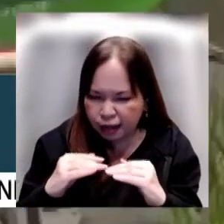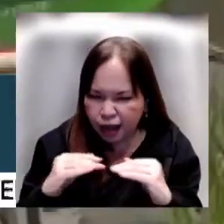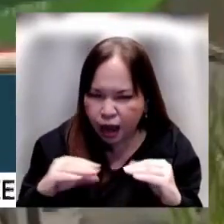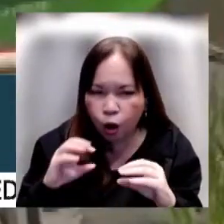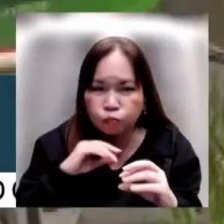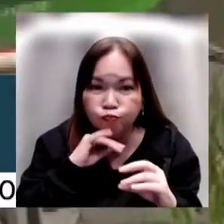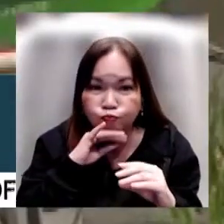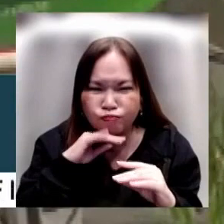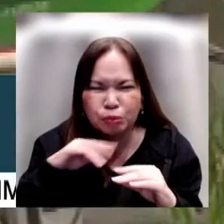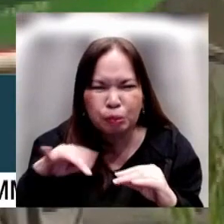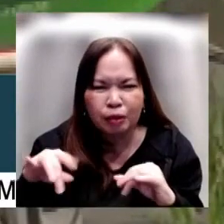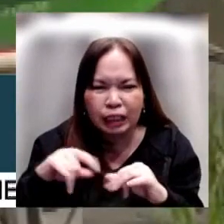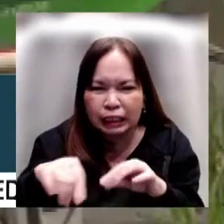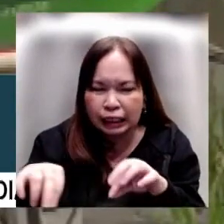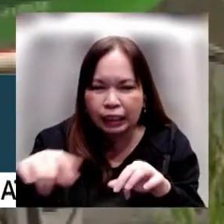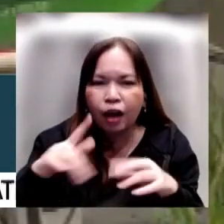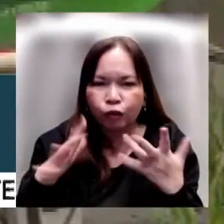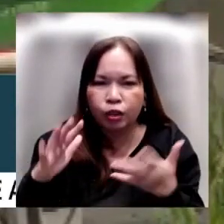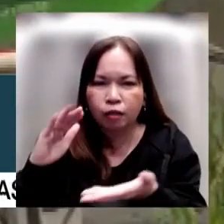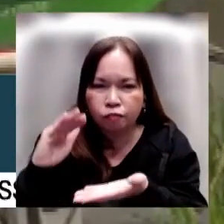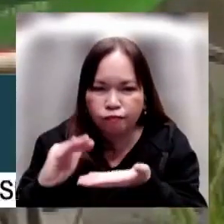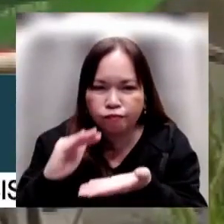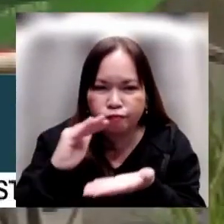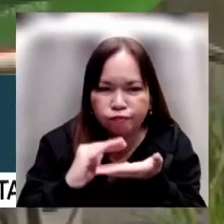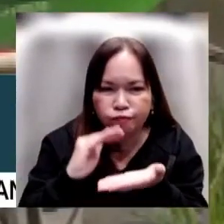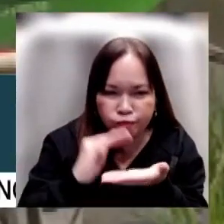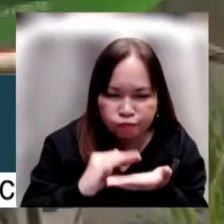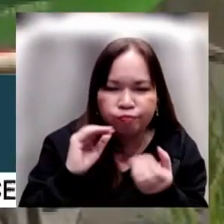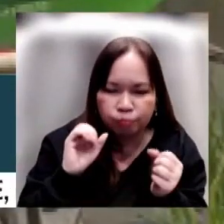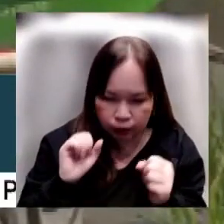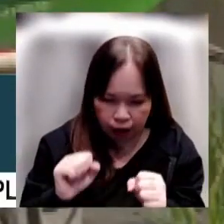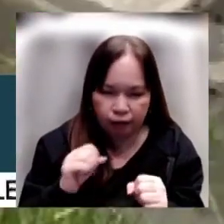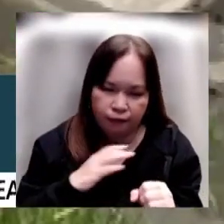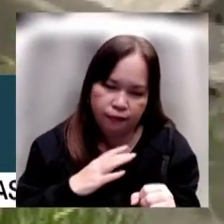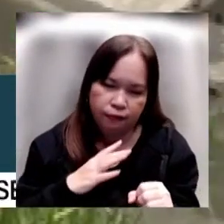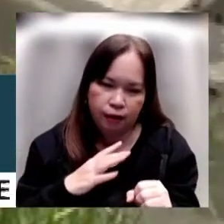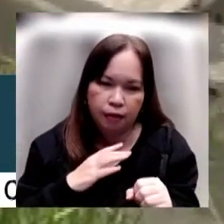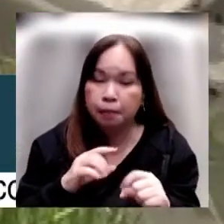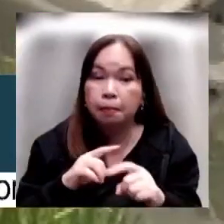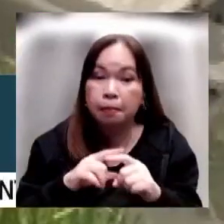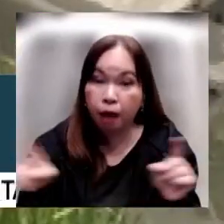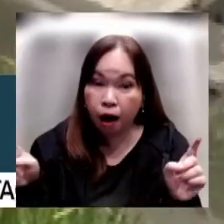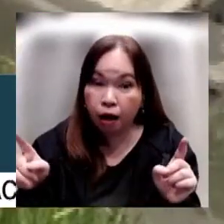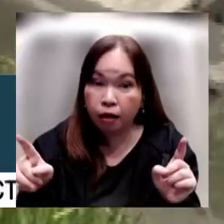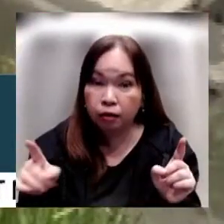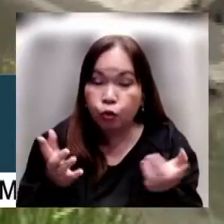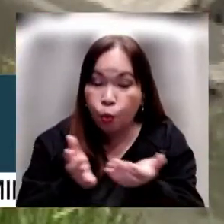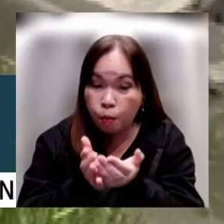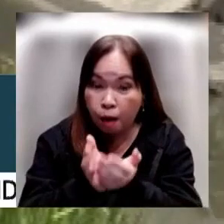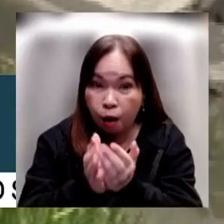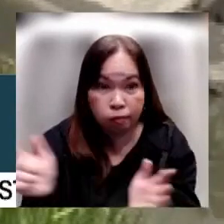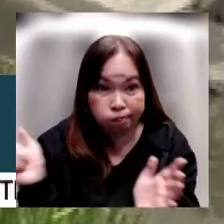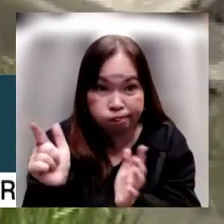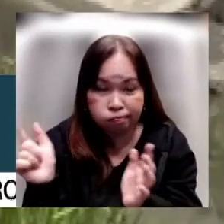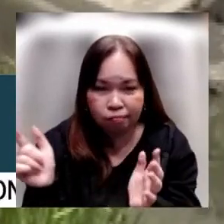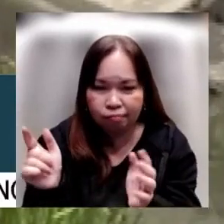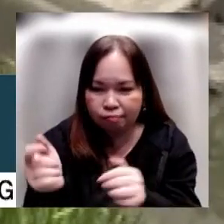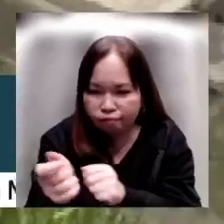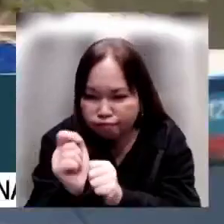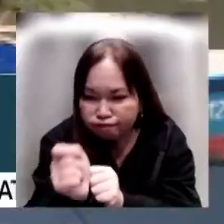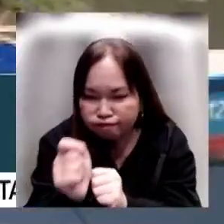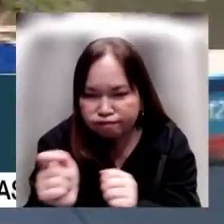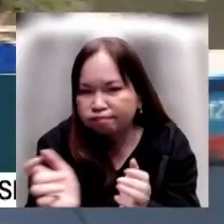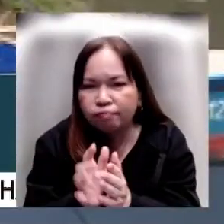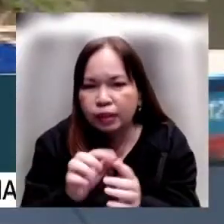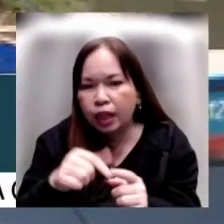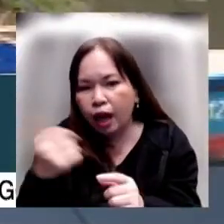in those towns is now in acceptable level. However, the fishing ban and ban on water activities in the town of